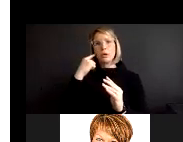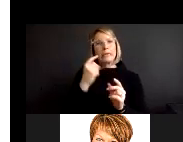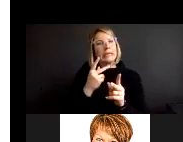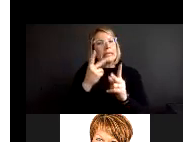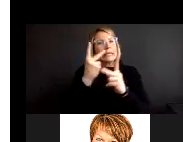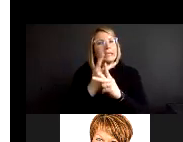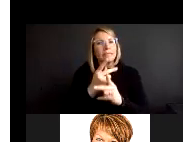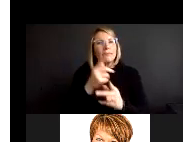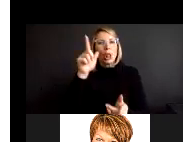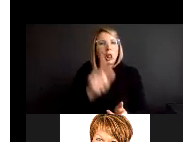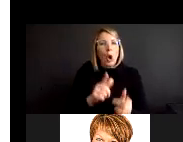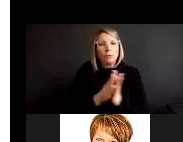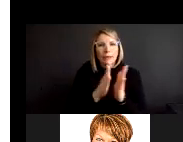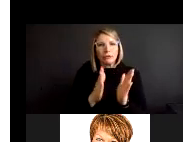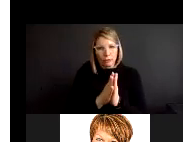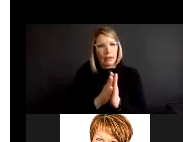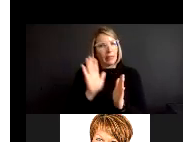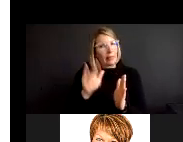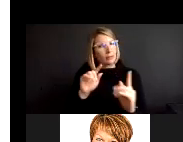So, Steve, pass it back to you.